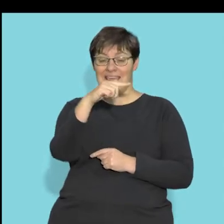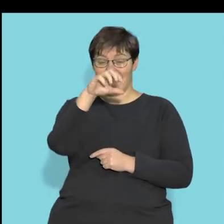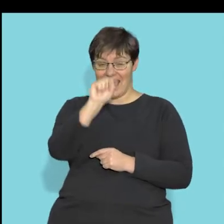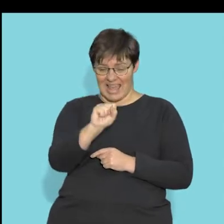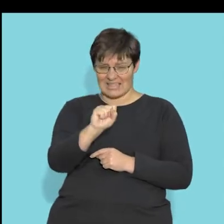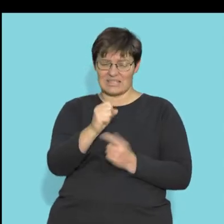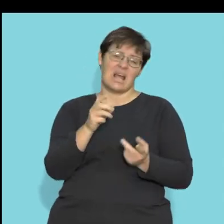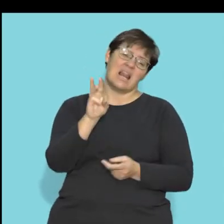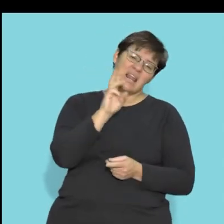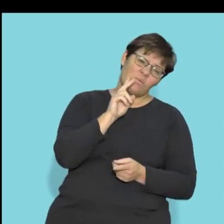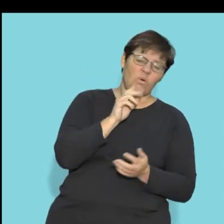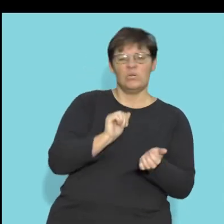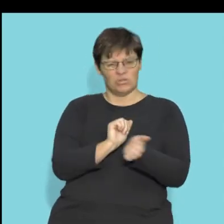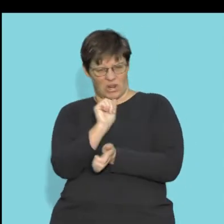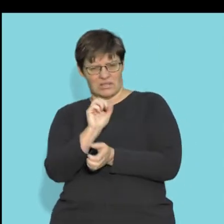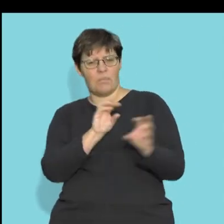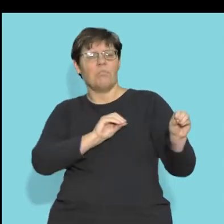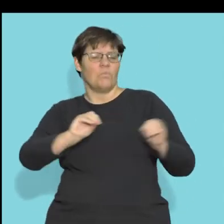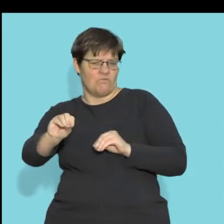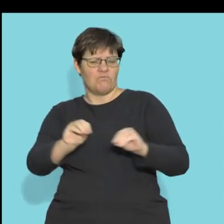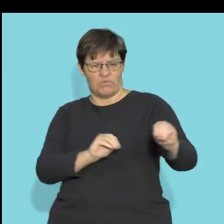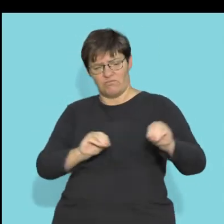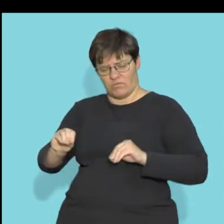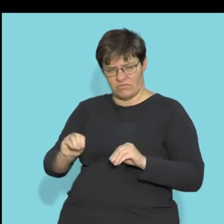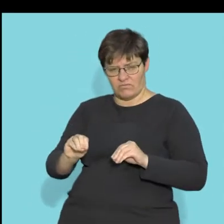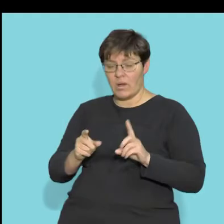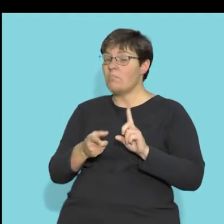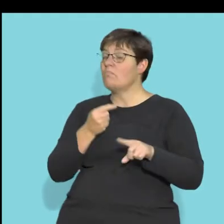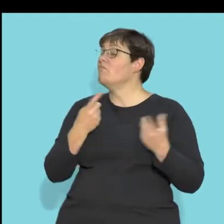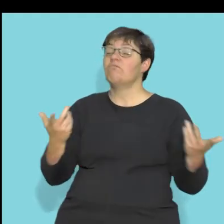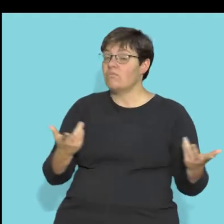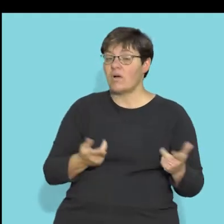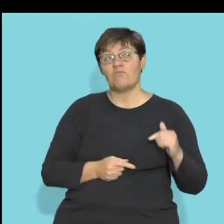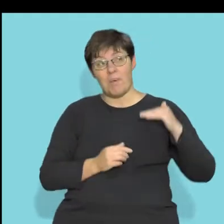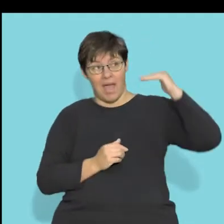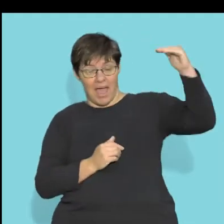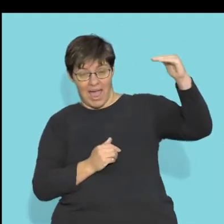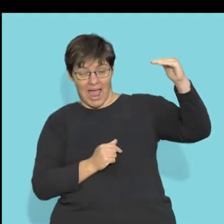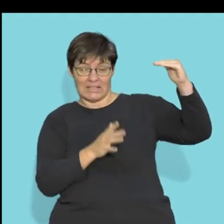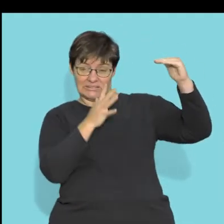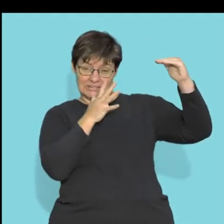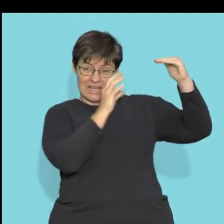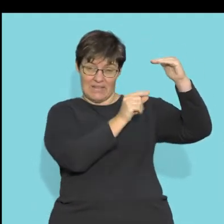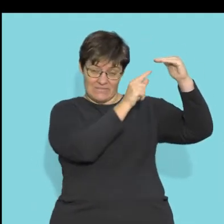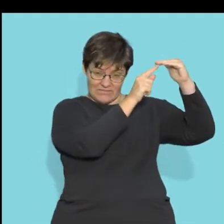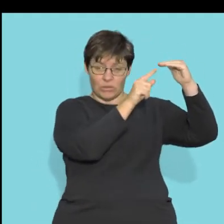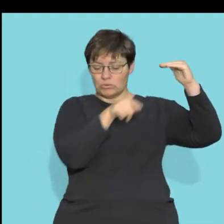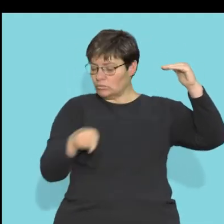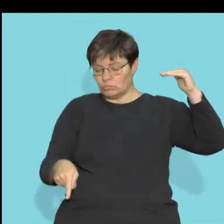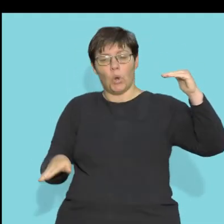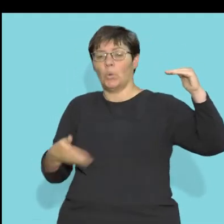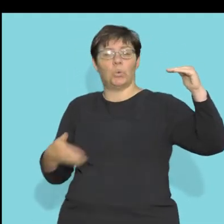gas, a liquid, or a solid, all right? And it moves from a high